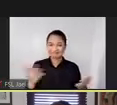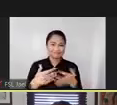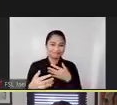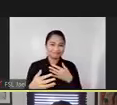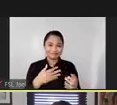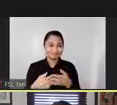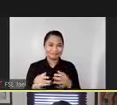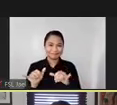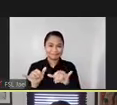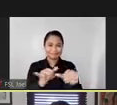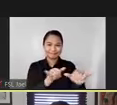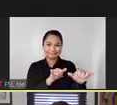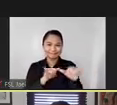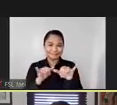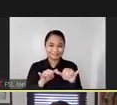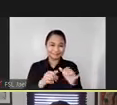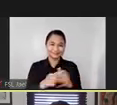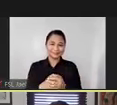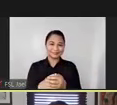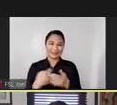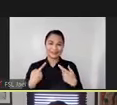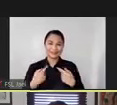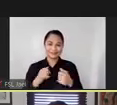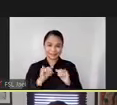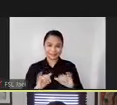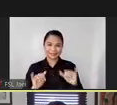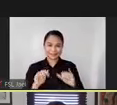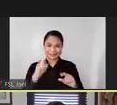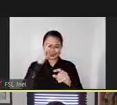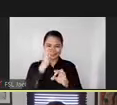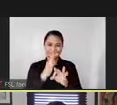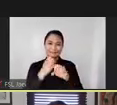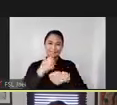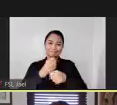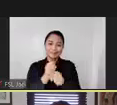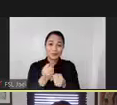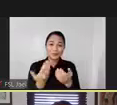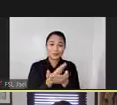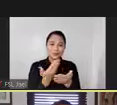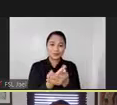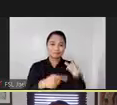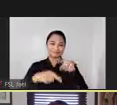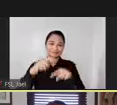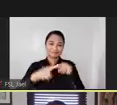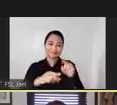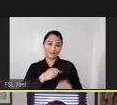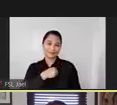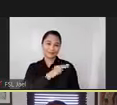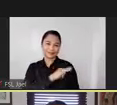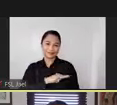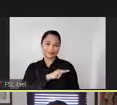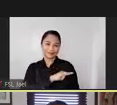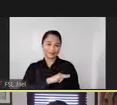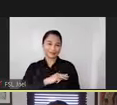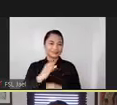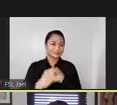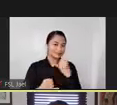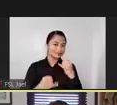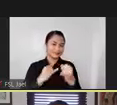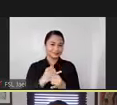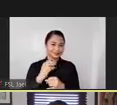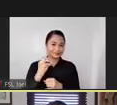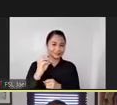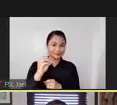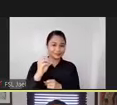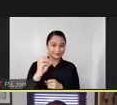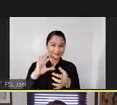mission of the International Olympic Committee is to ensure the uniqueness of the regular celebration of the Olympic Games. Every